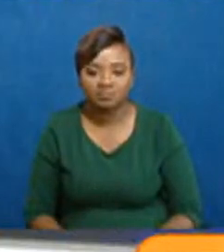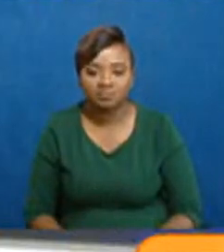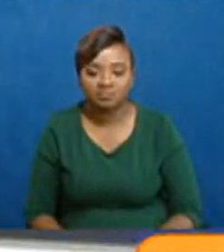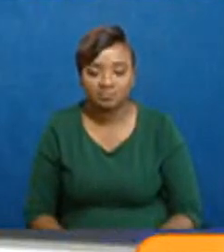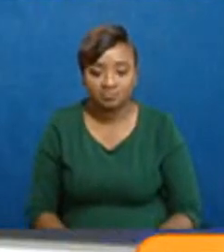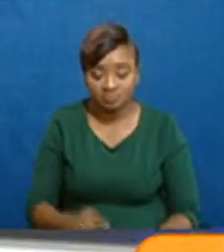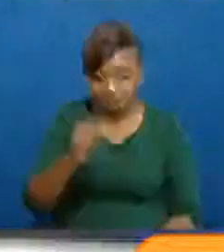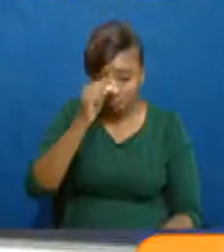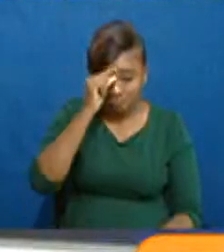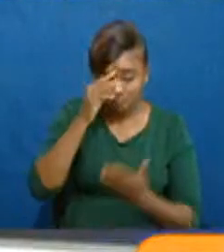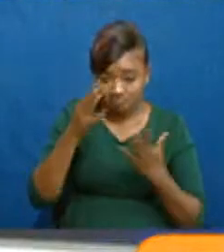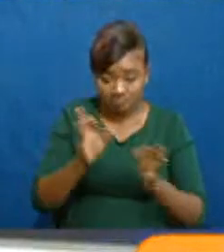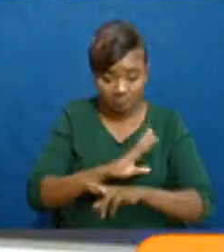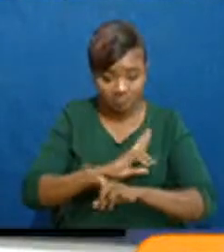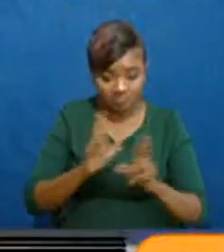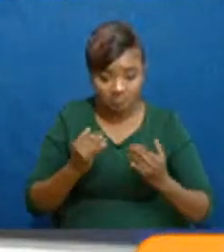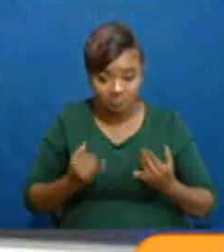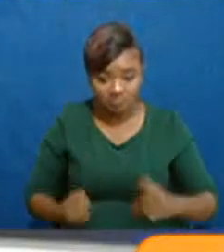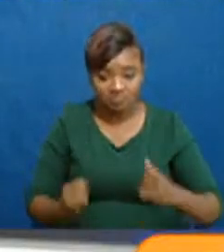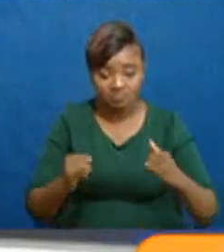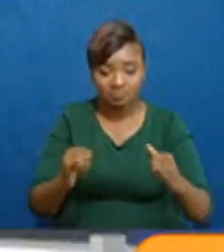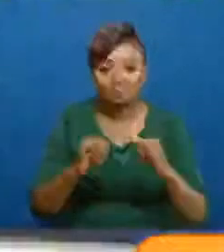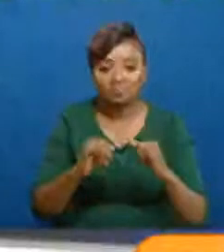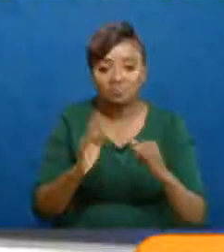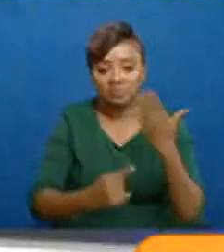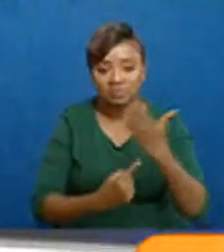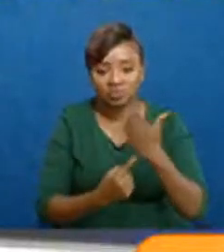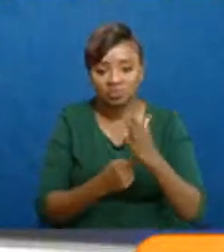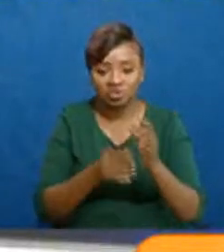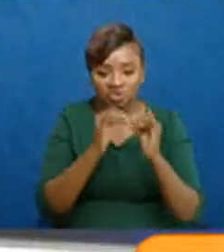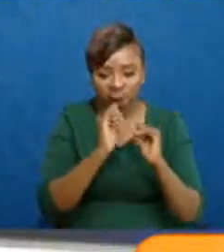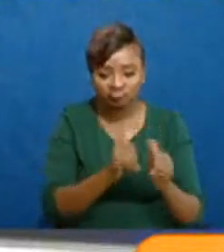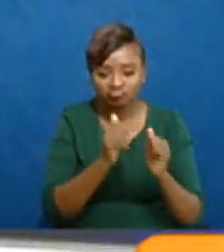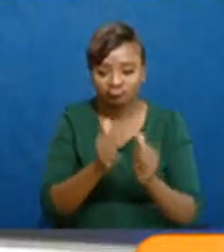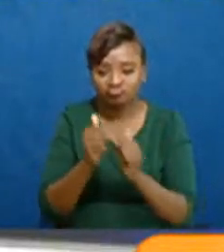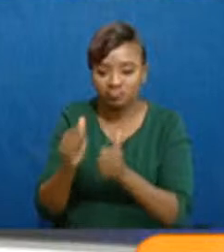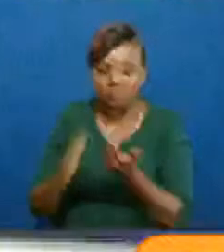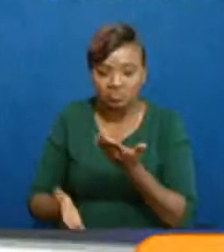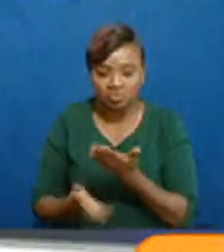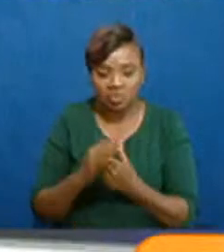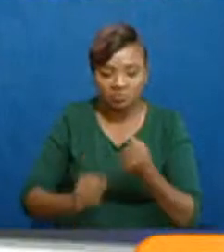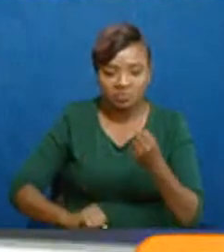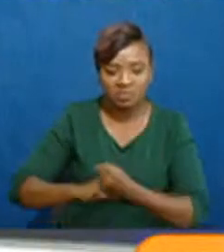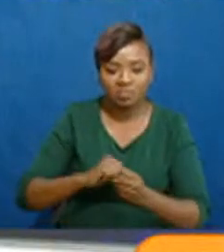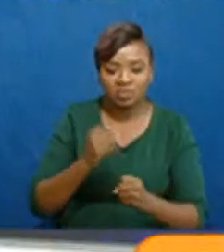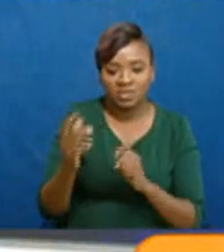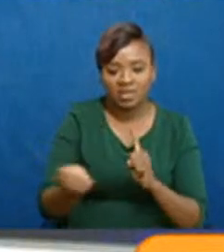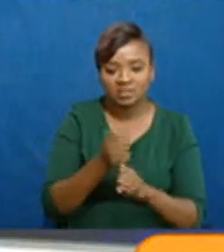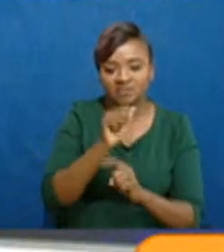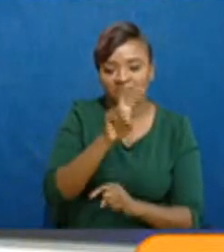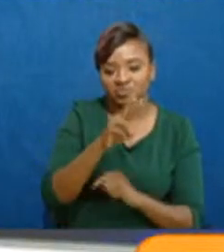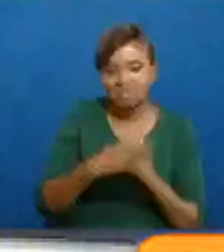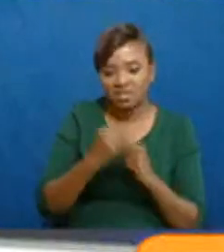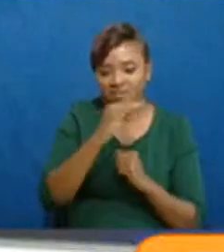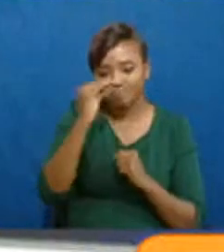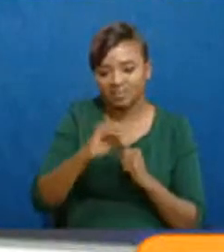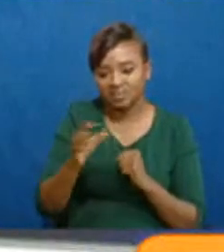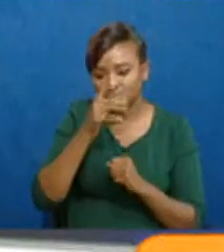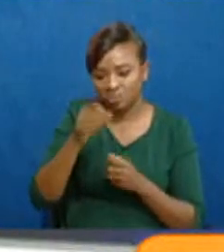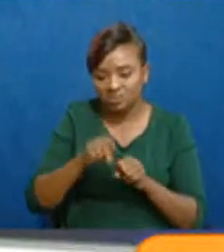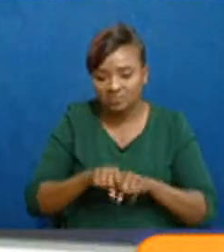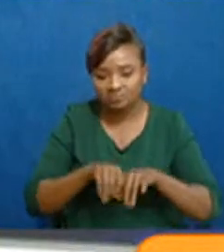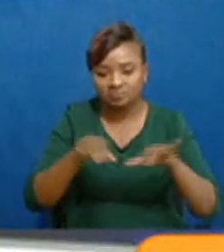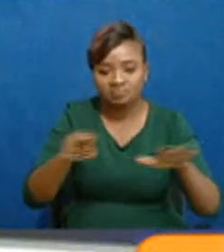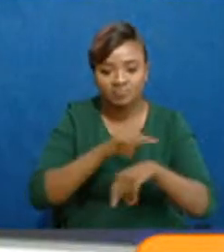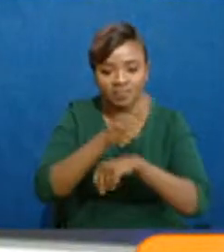The government is set to roll out climate smart technologies in order to cover the 28% water access deficit at the